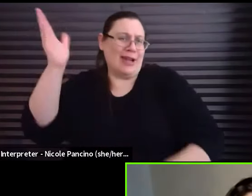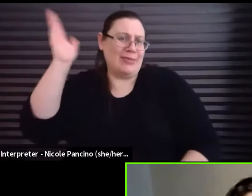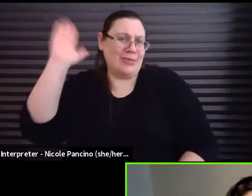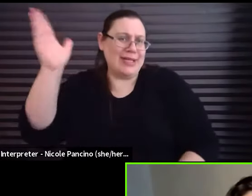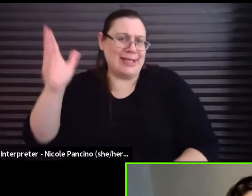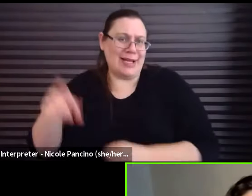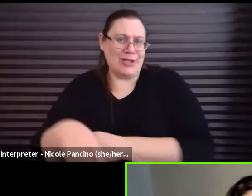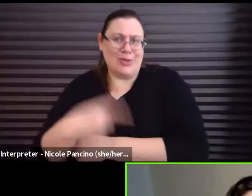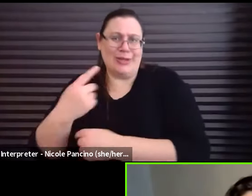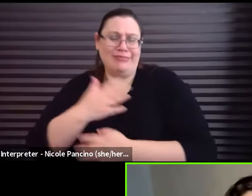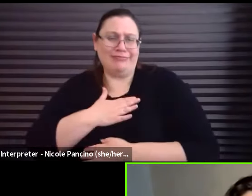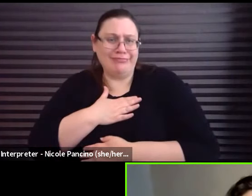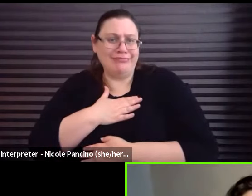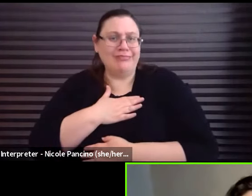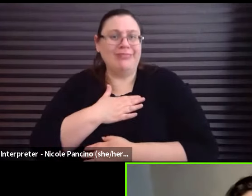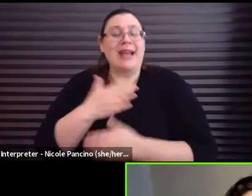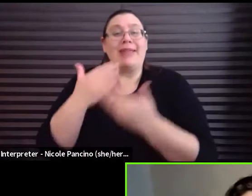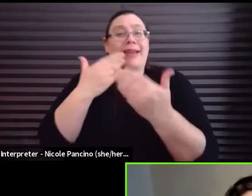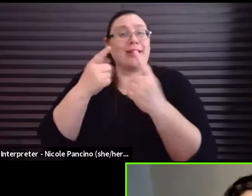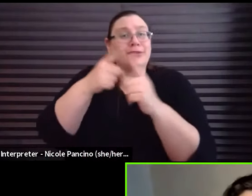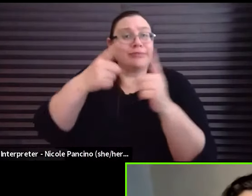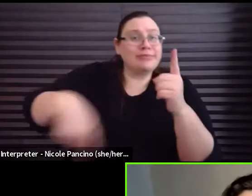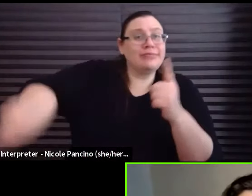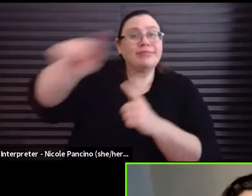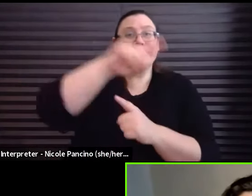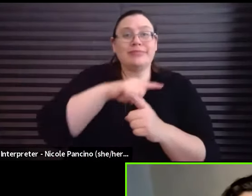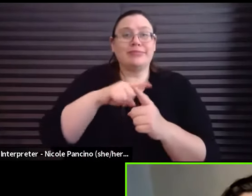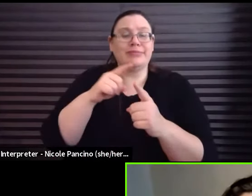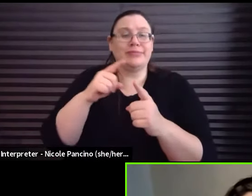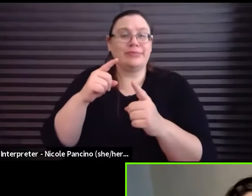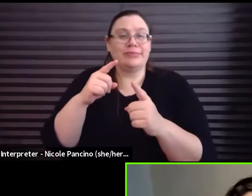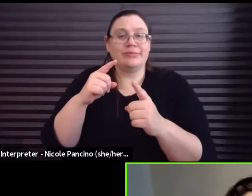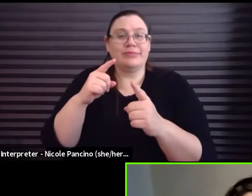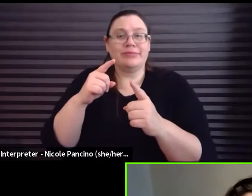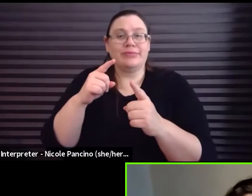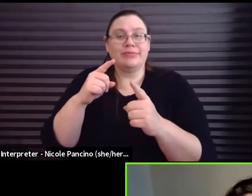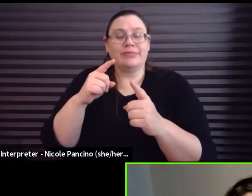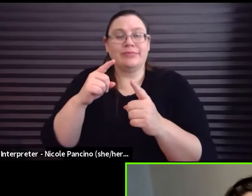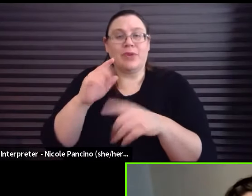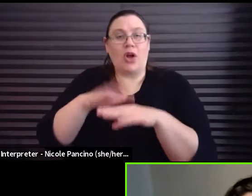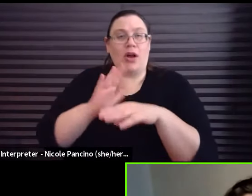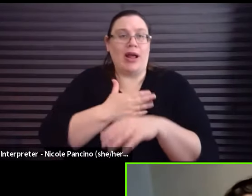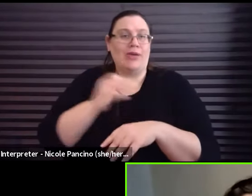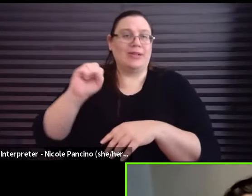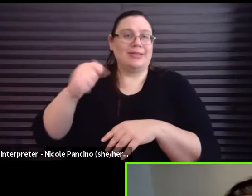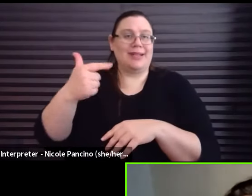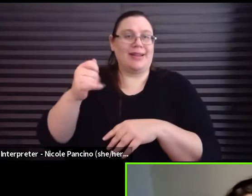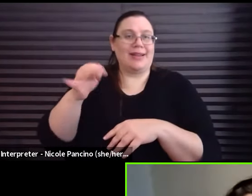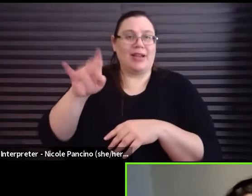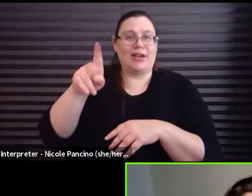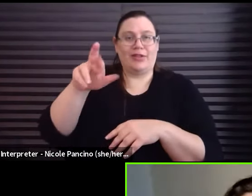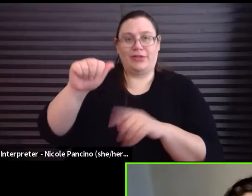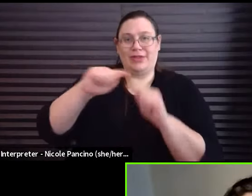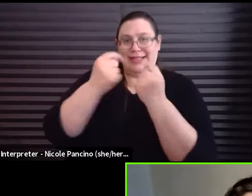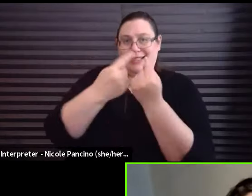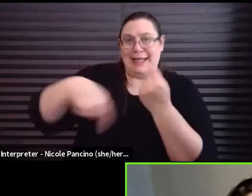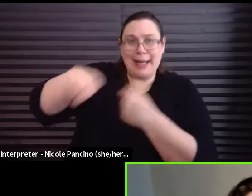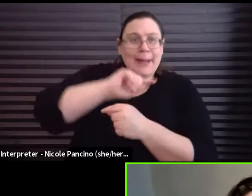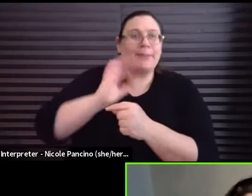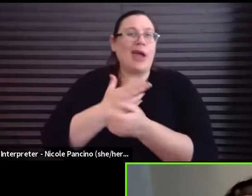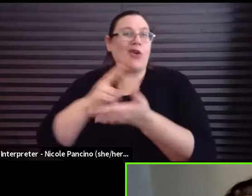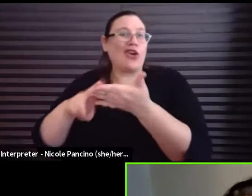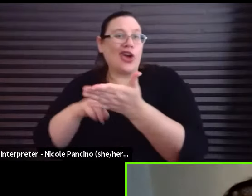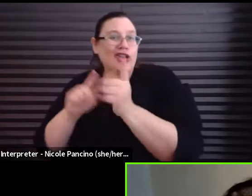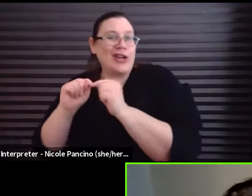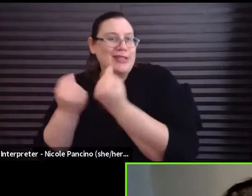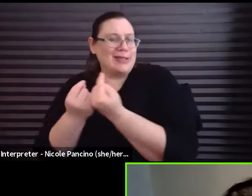today. And I want to thank everybody also for on our SAG-AFTRA team here, our contracts team, for